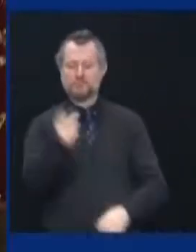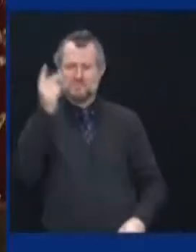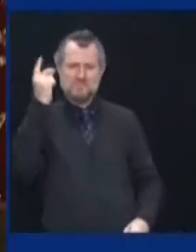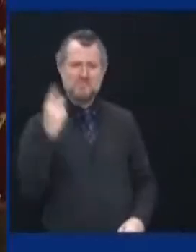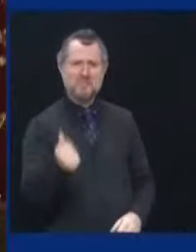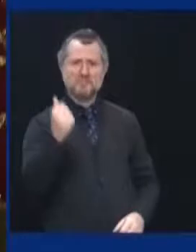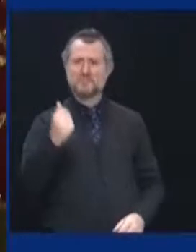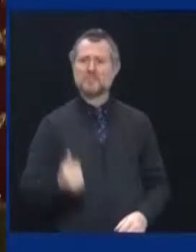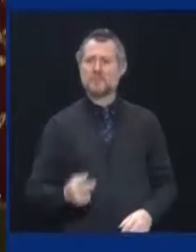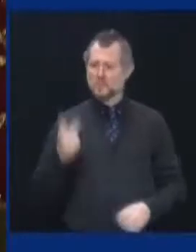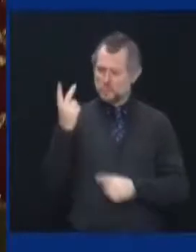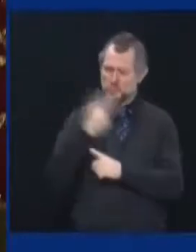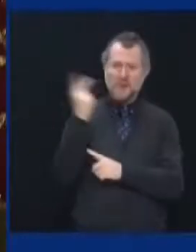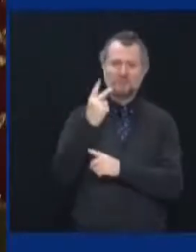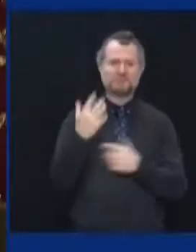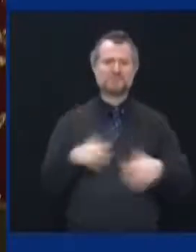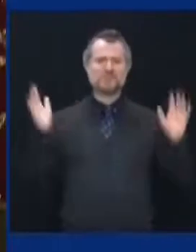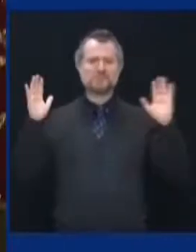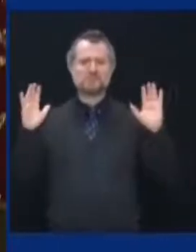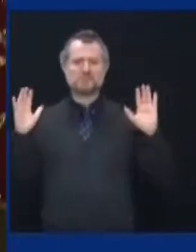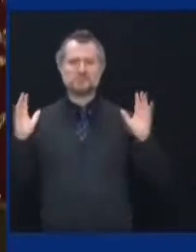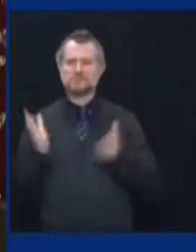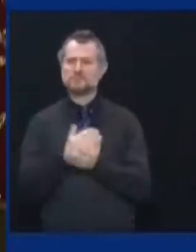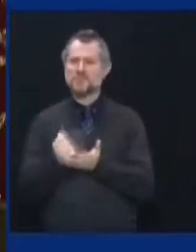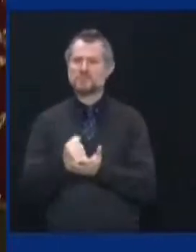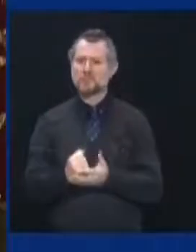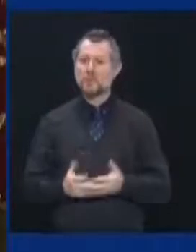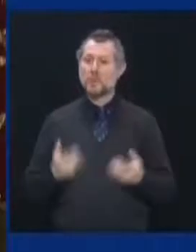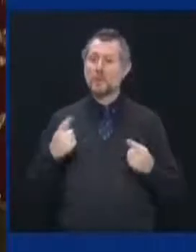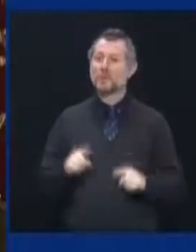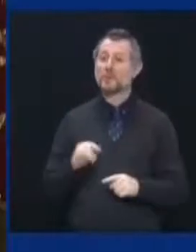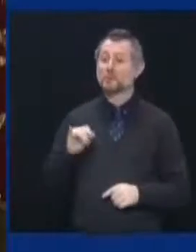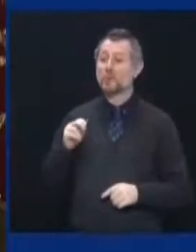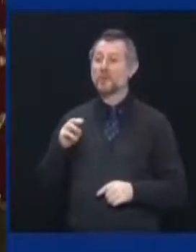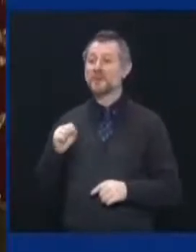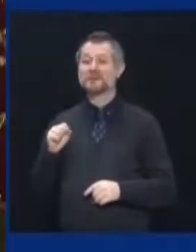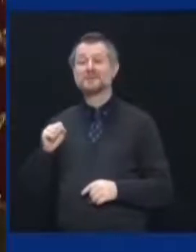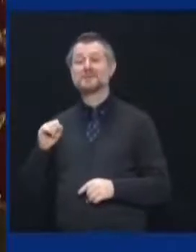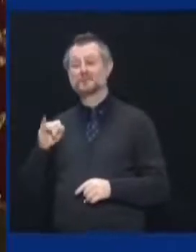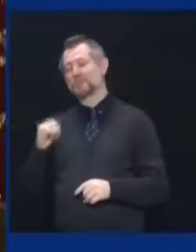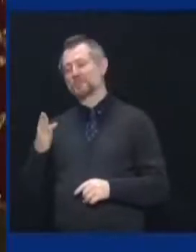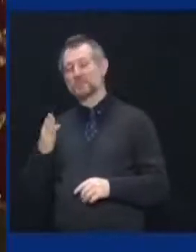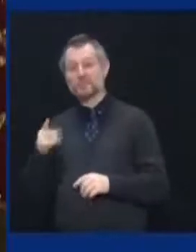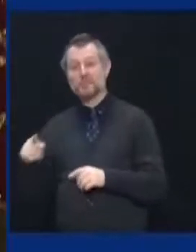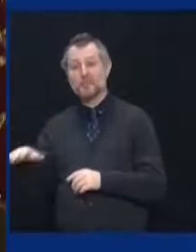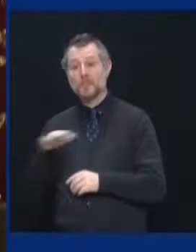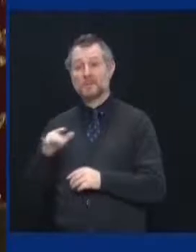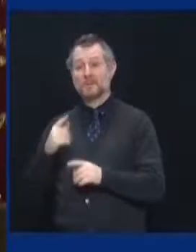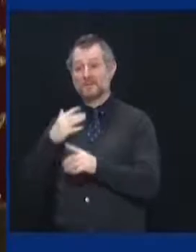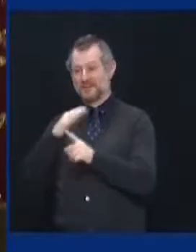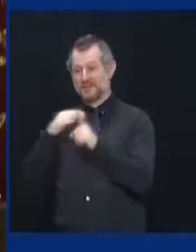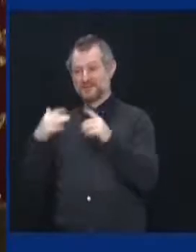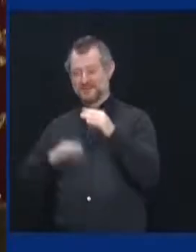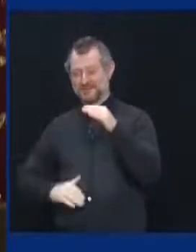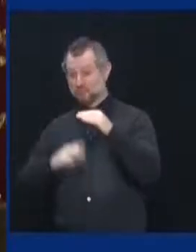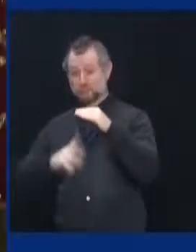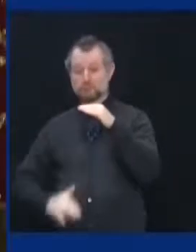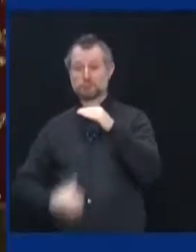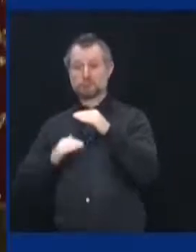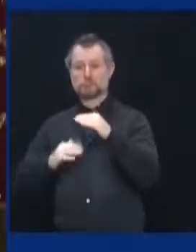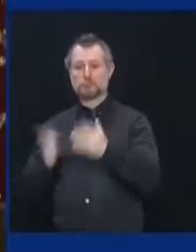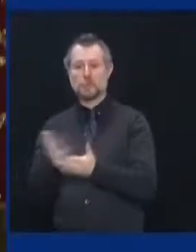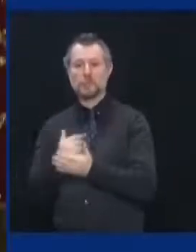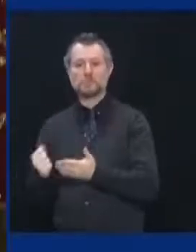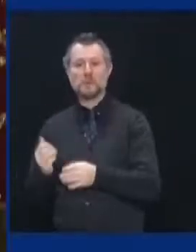days. So what happened with Stony Brook is you were basically saying half the capacity of Stony Brook would have been gone before